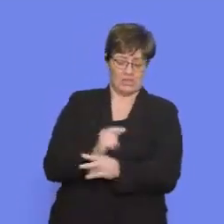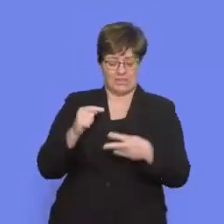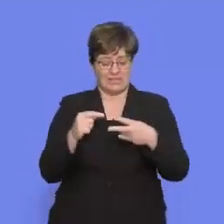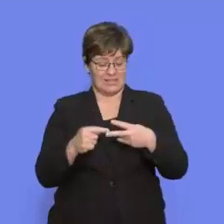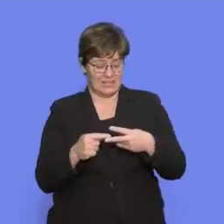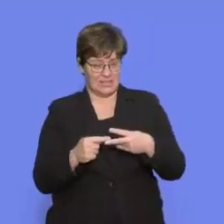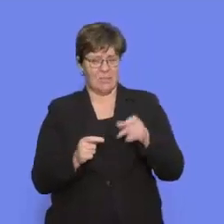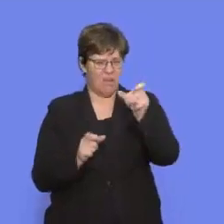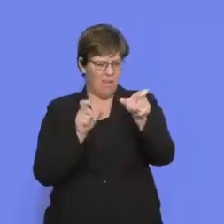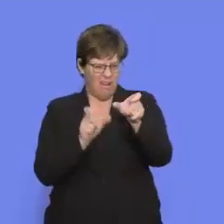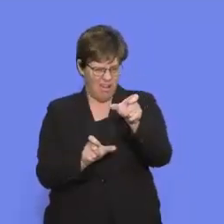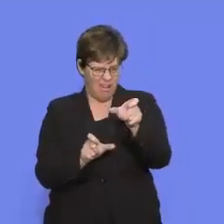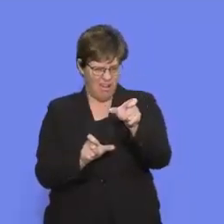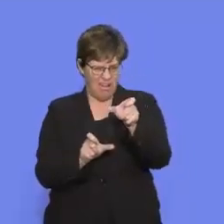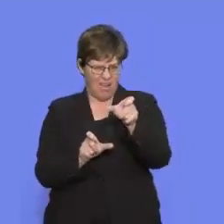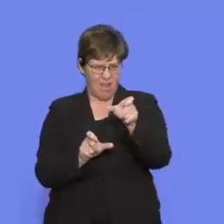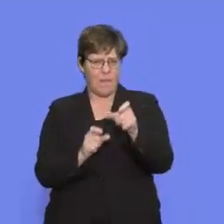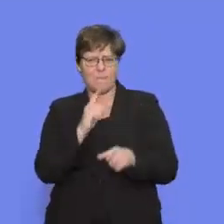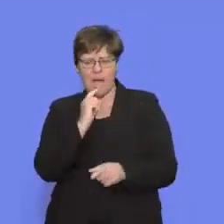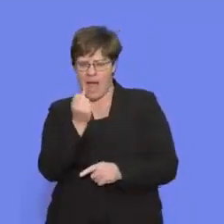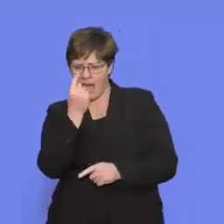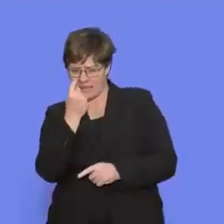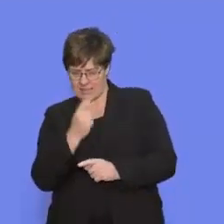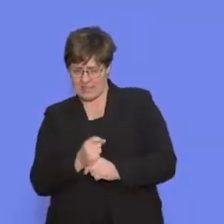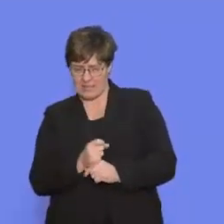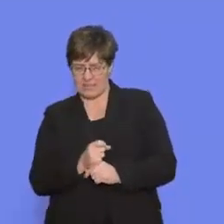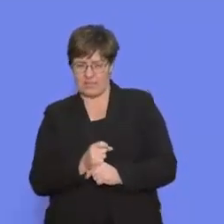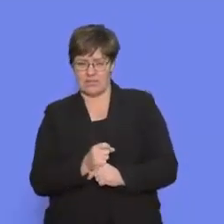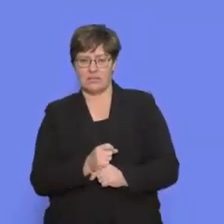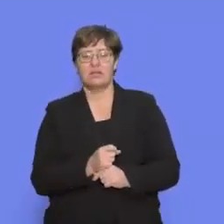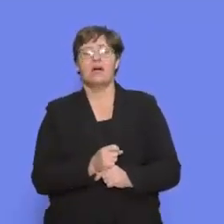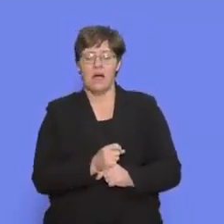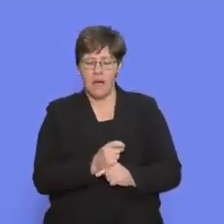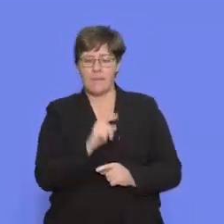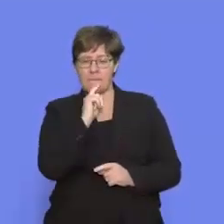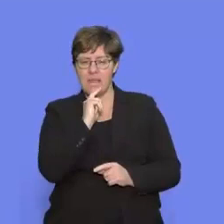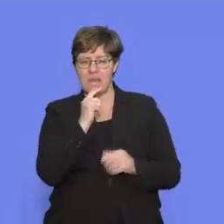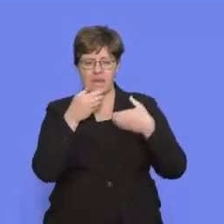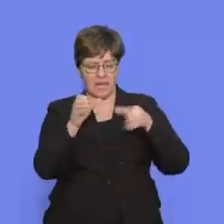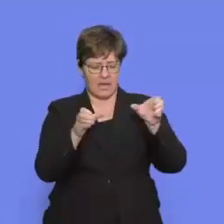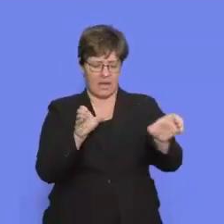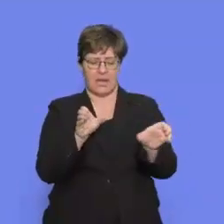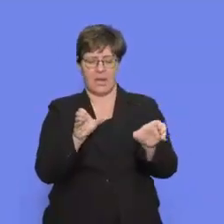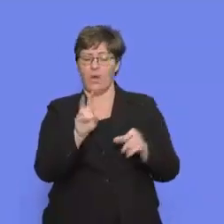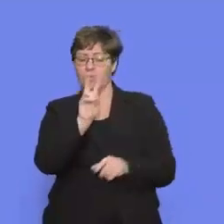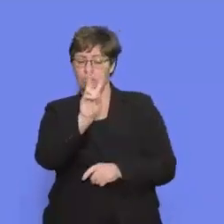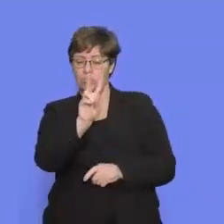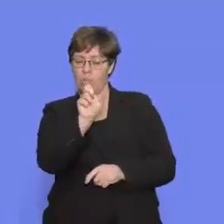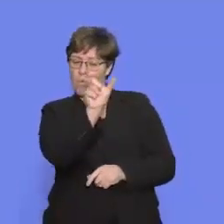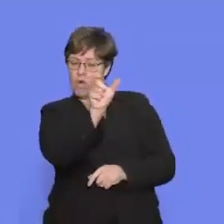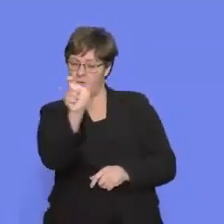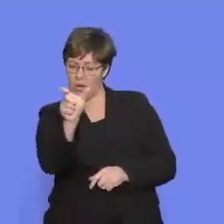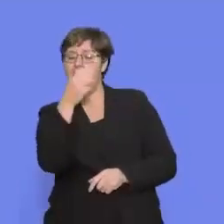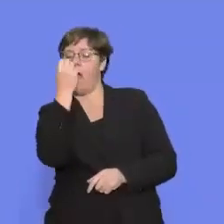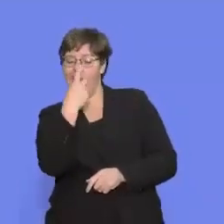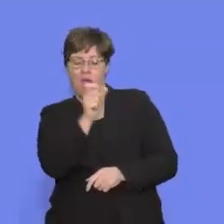words correctly, always, if possible, break them into two and then you'll get the understanding. But